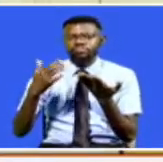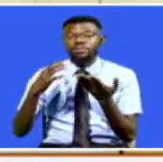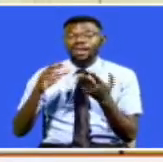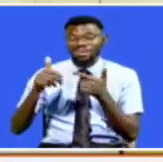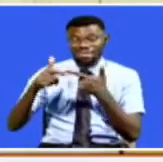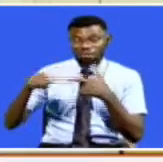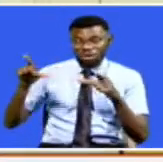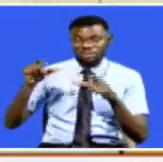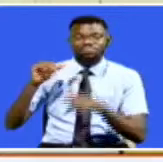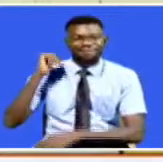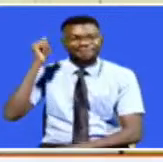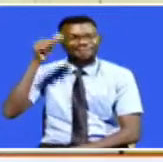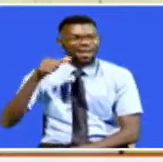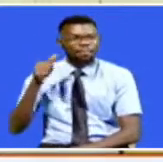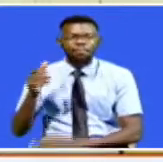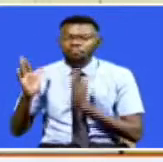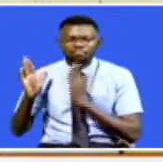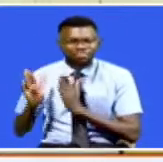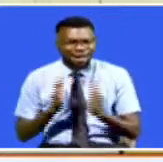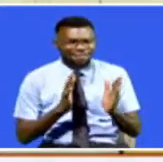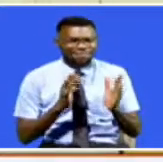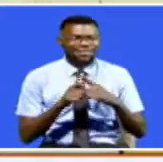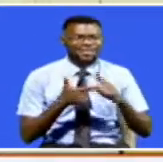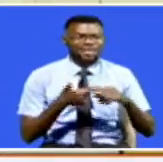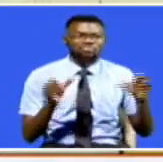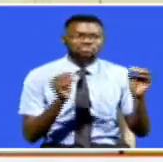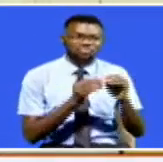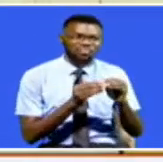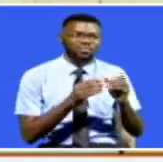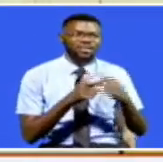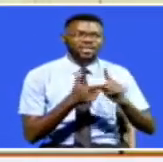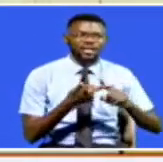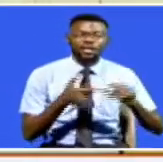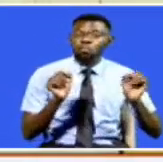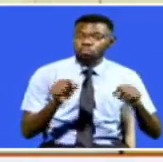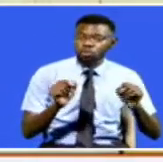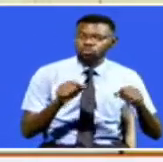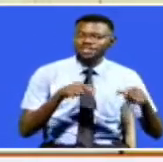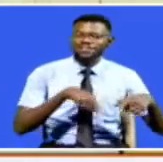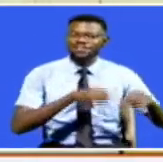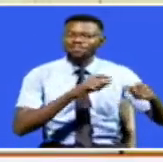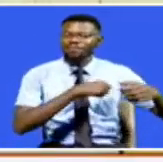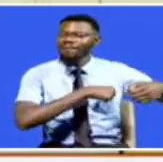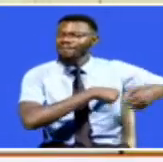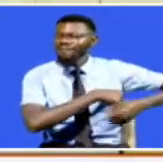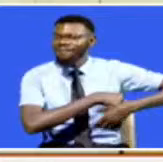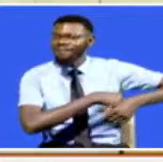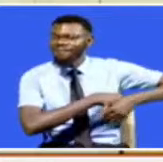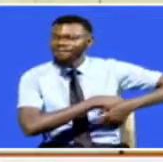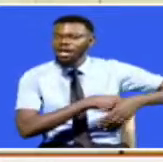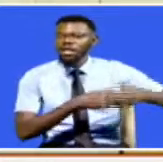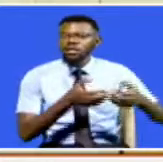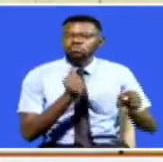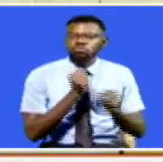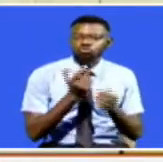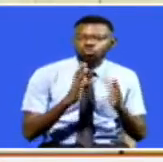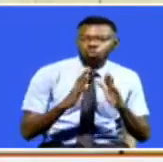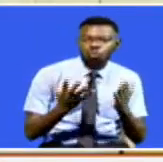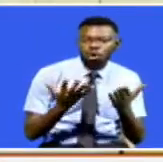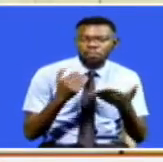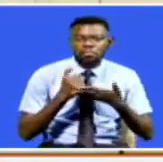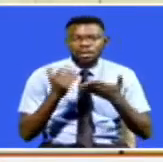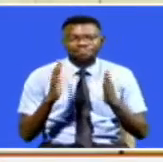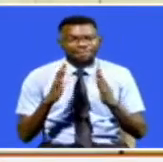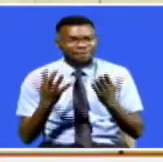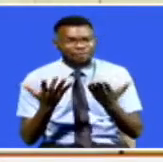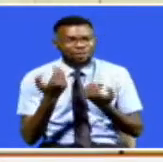planned, that we are going to meet them, and they shall now be able to guide us what we need to do, how can they help and